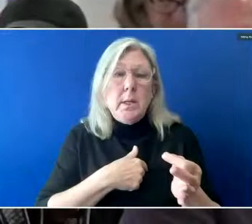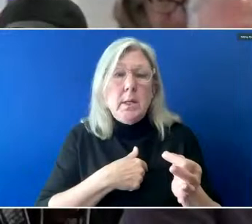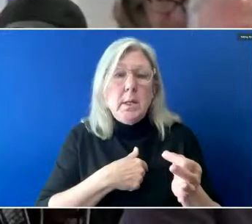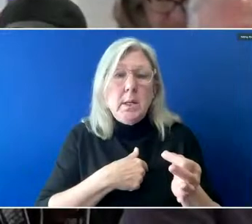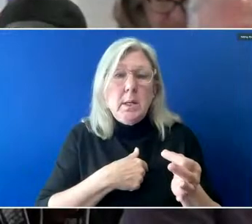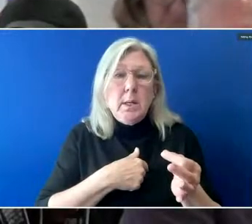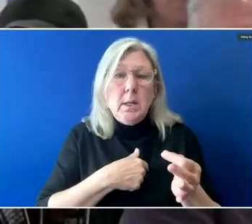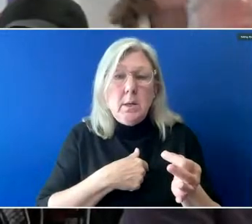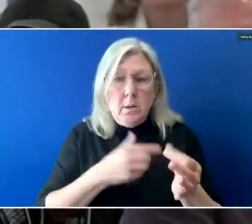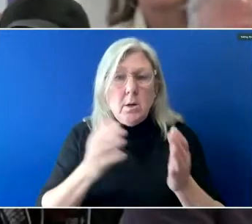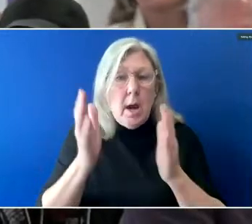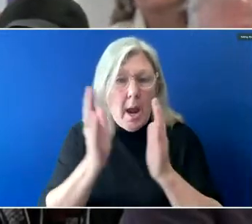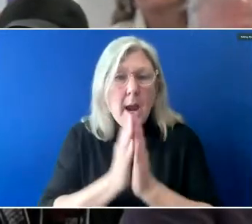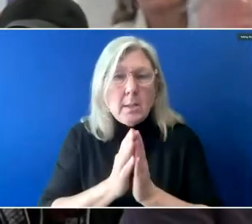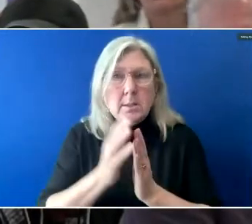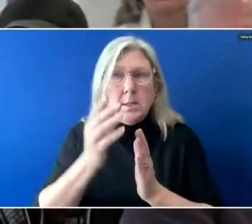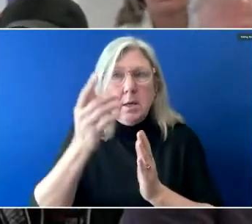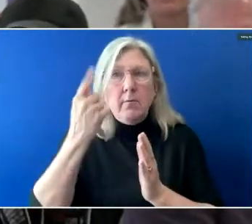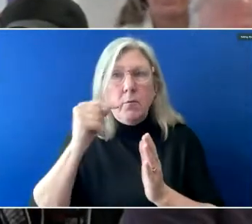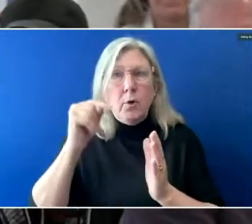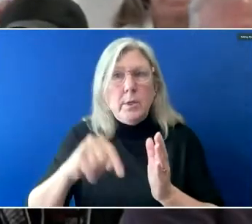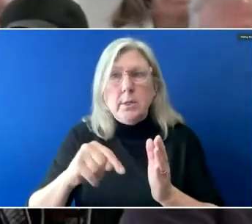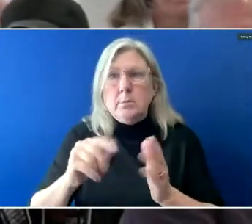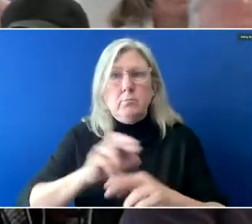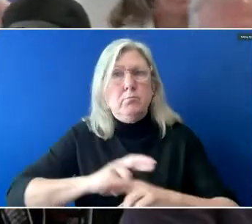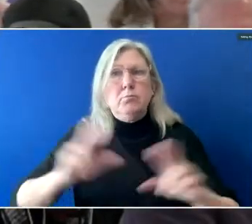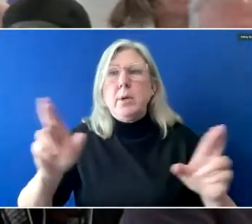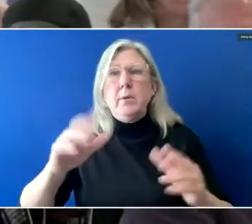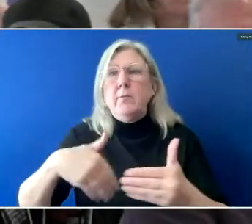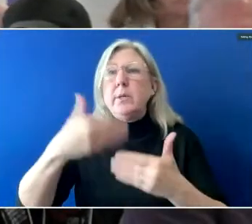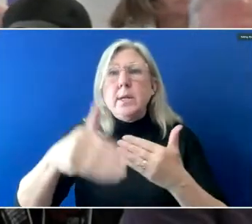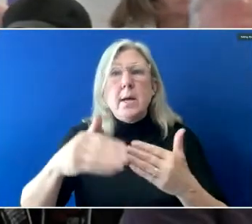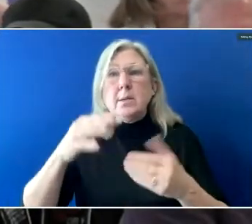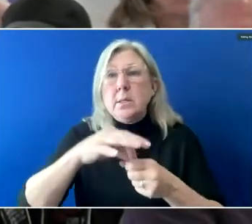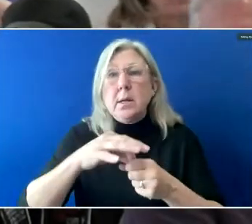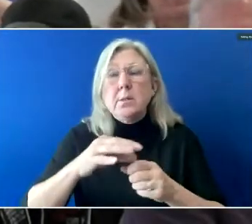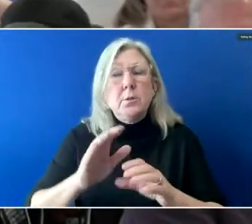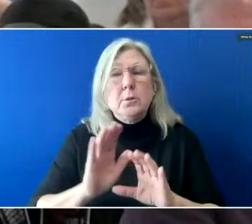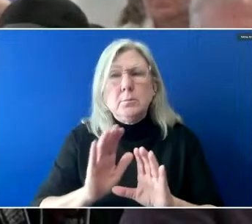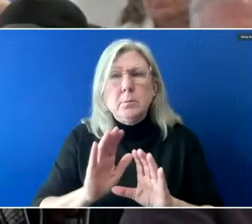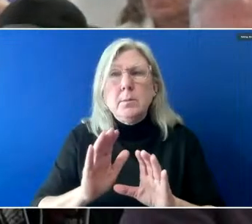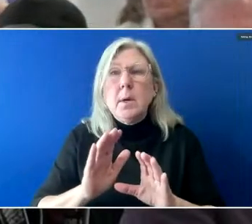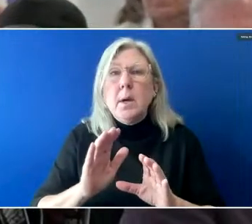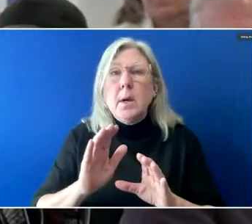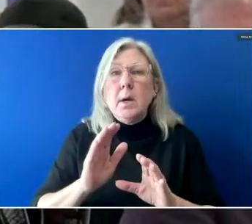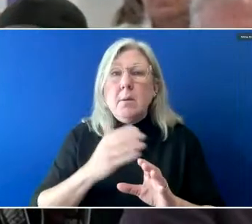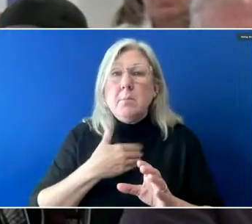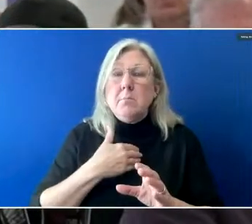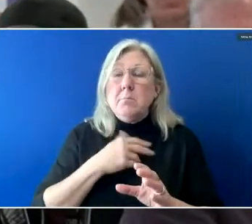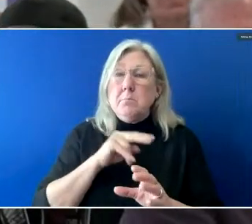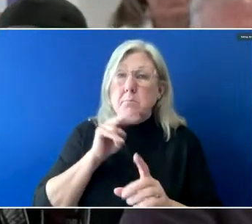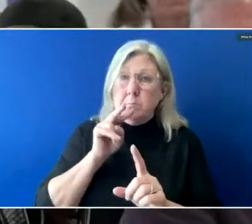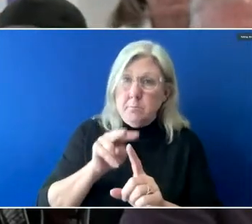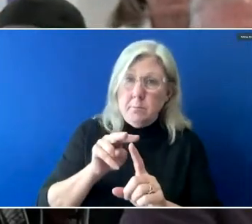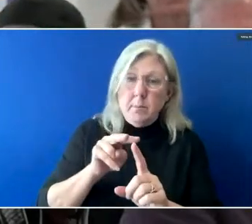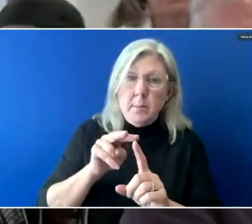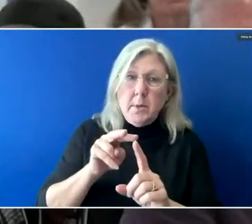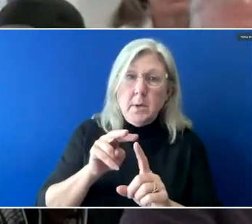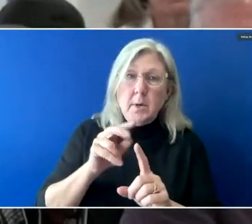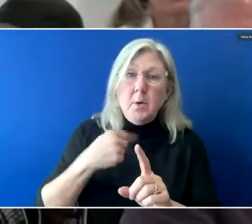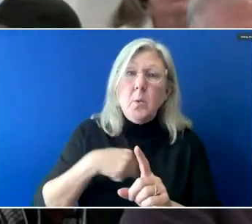asking for this to be put into place for the next election um the way I look at this resolution um is that we are wanting